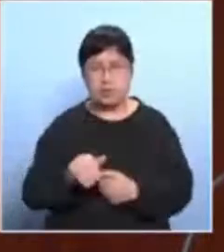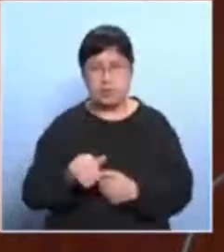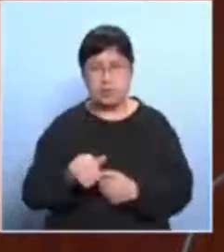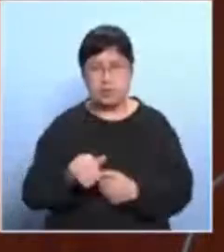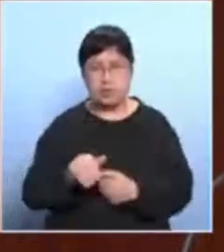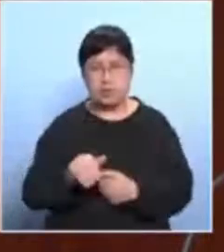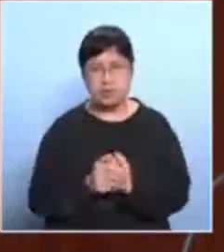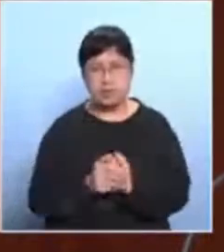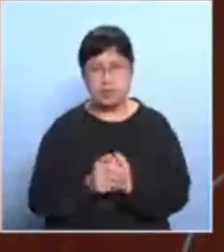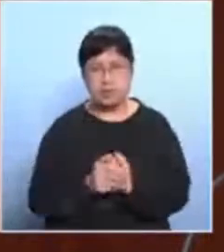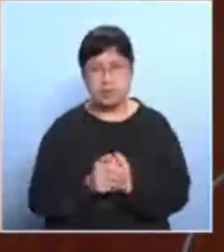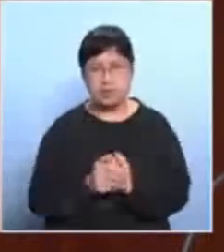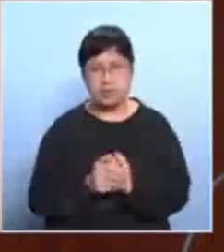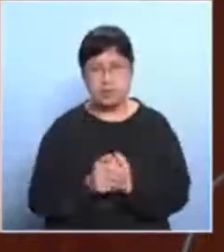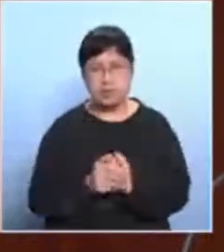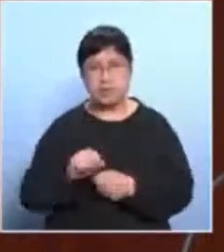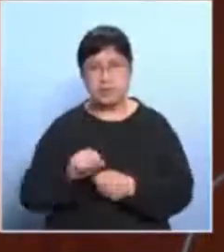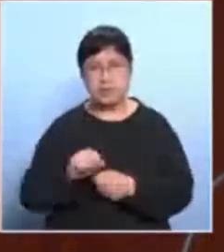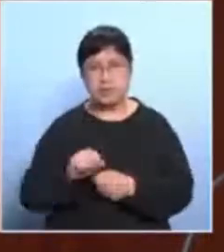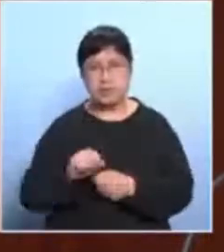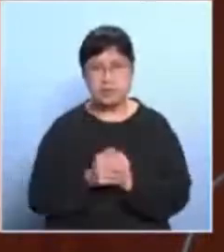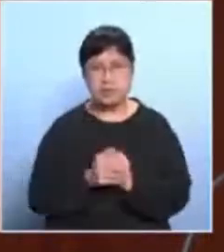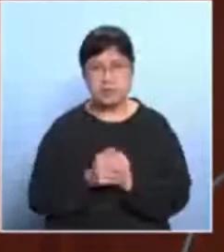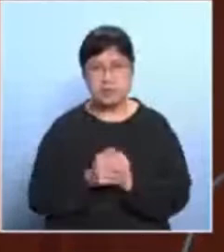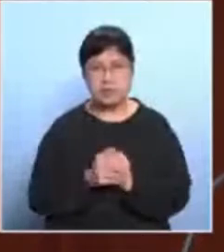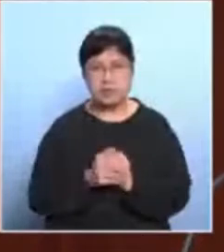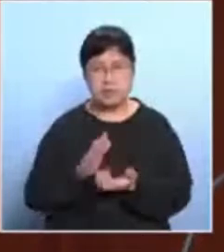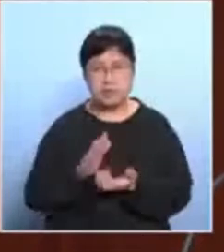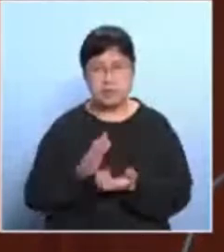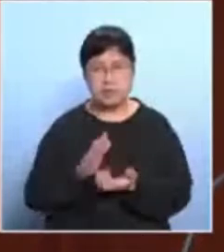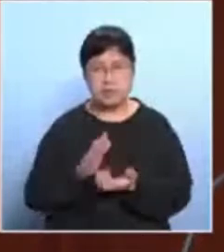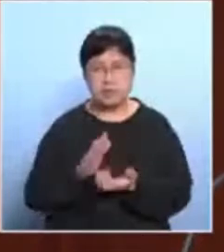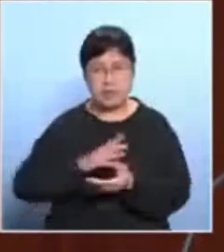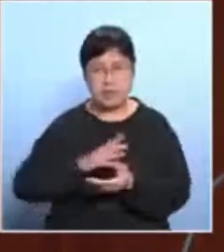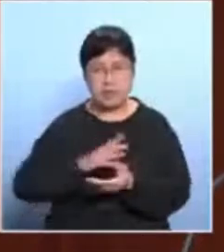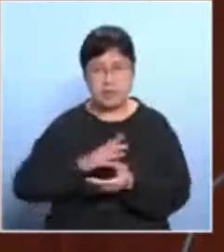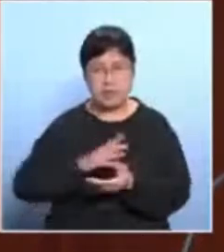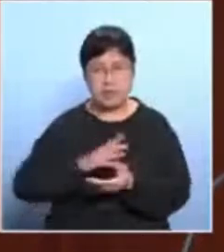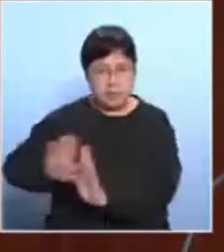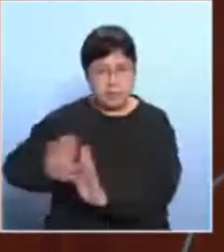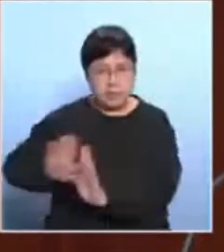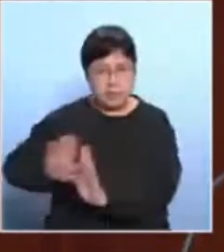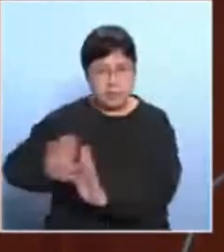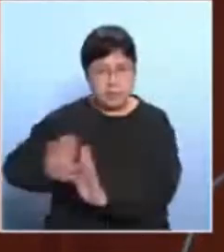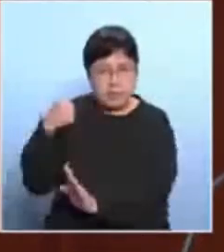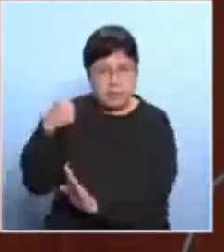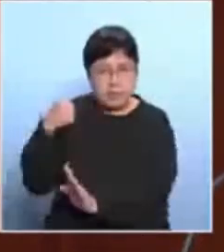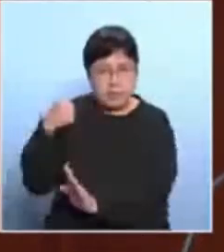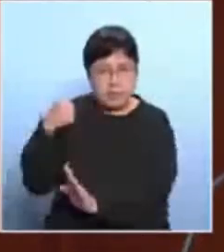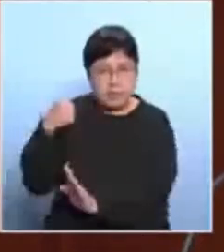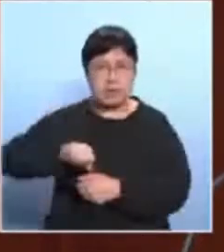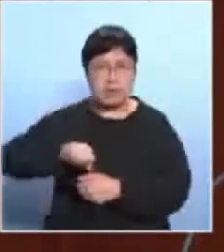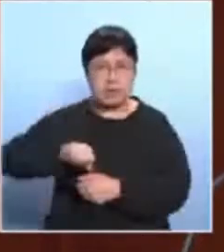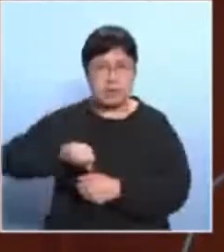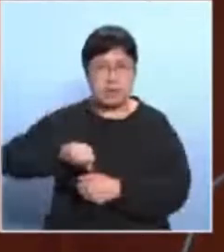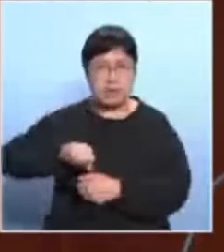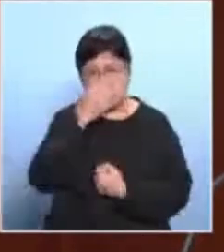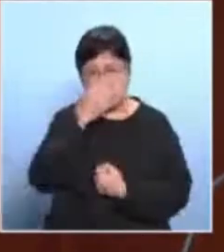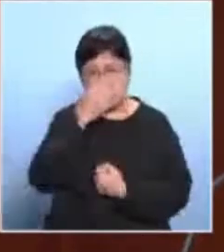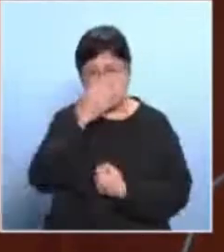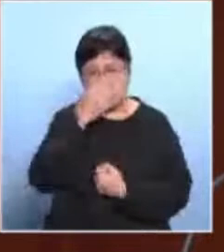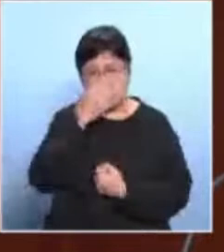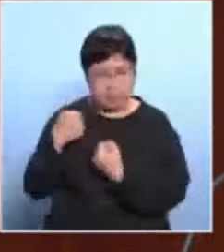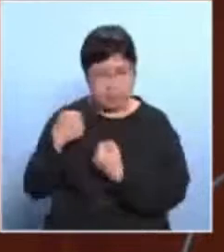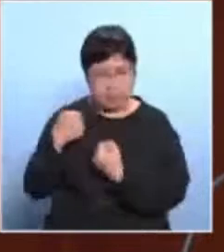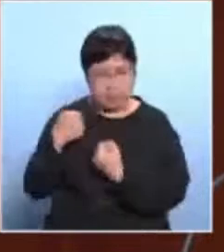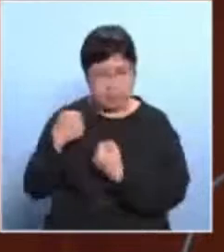Strengthening capacity to combat communicable diseases. While Hong Kong has successfully combated the COVID-19